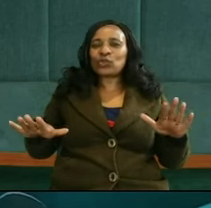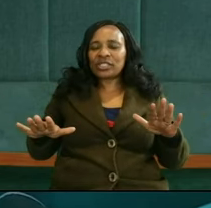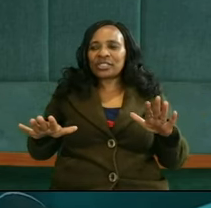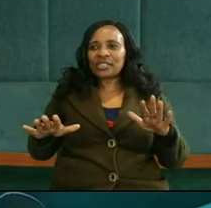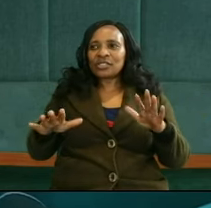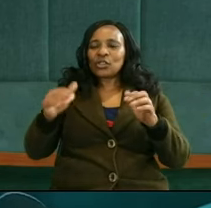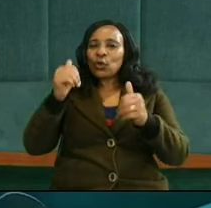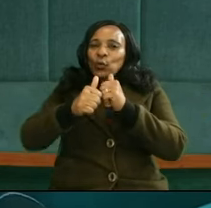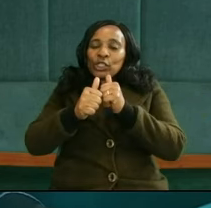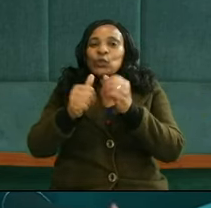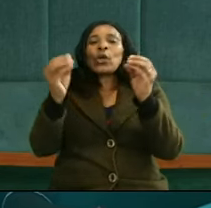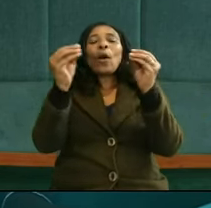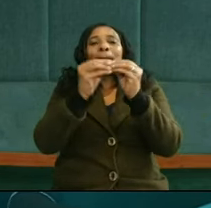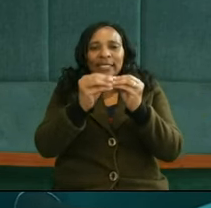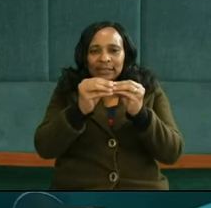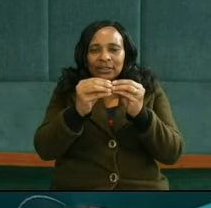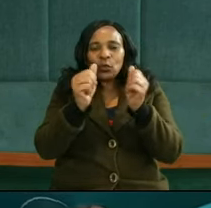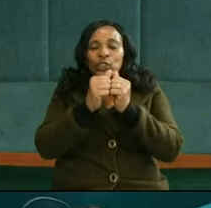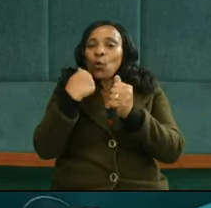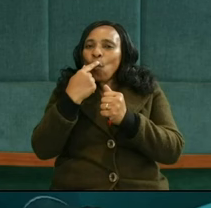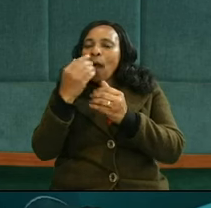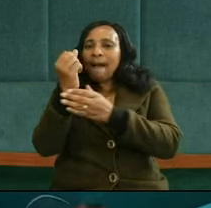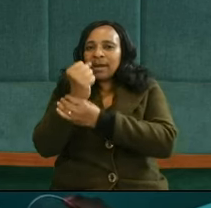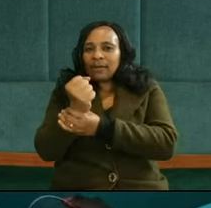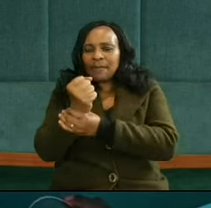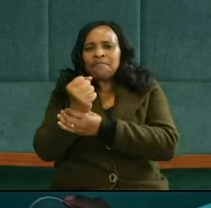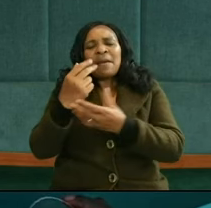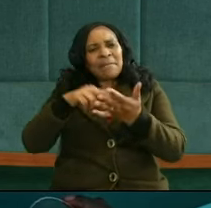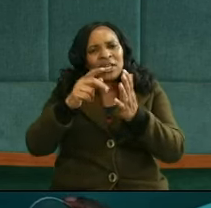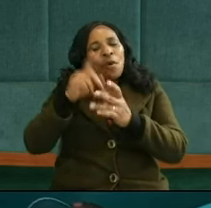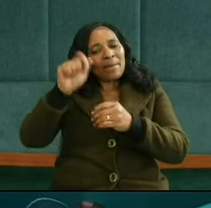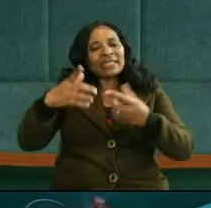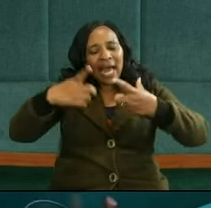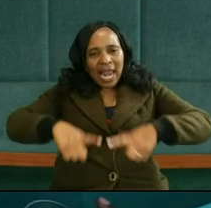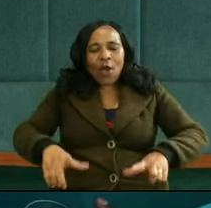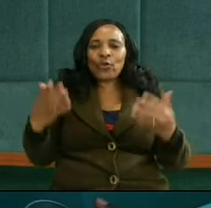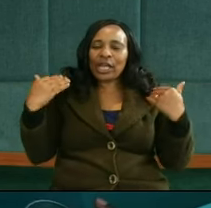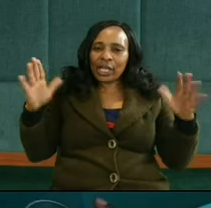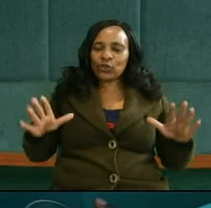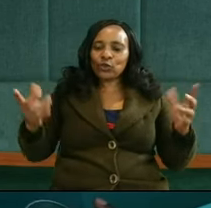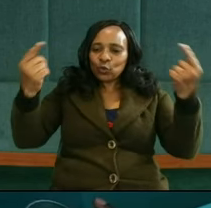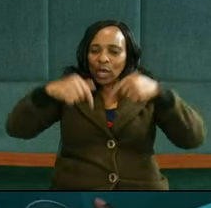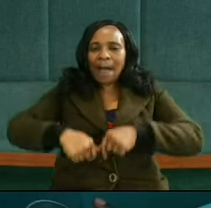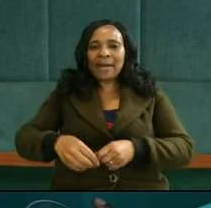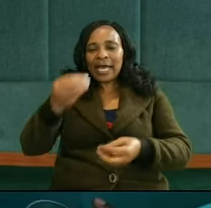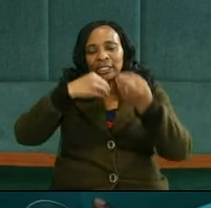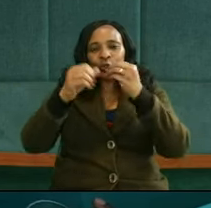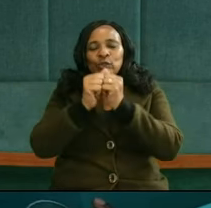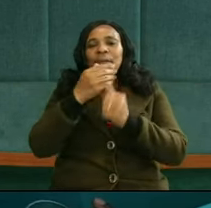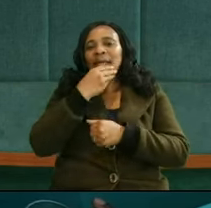find accounts like these ones in the Bible about angels visiting with men. In the book